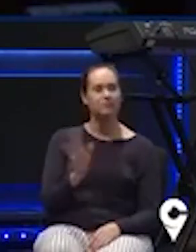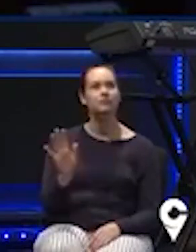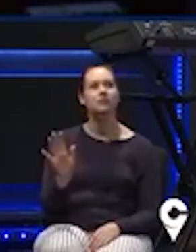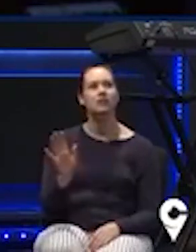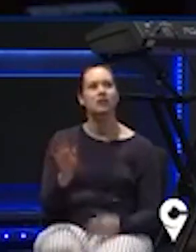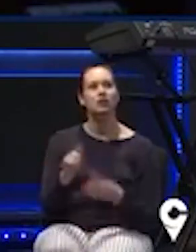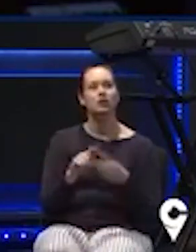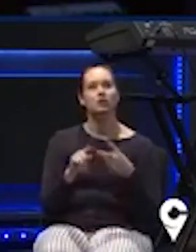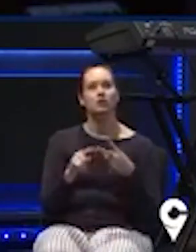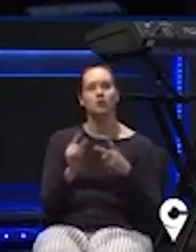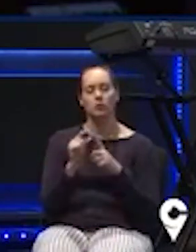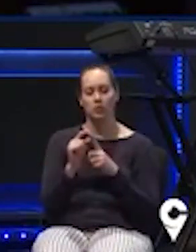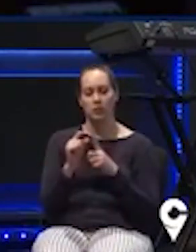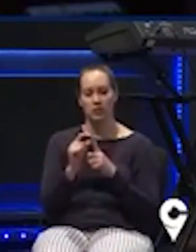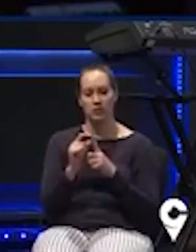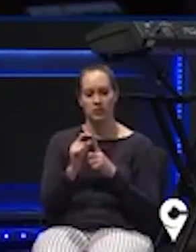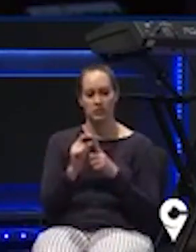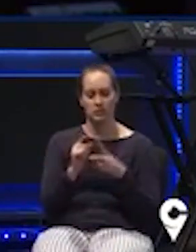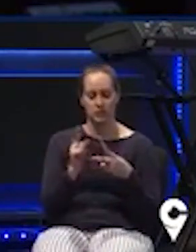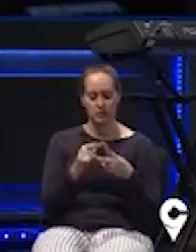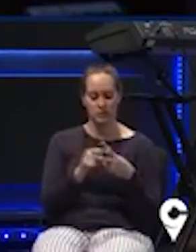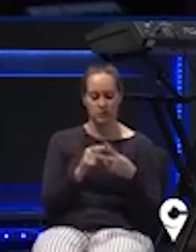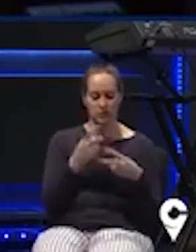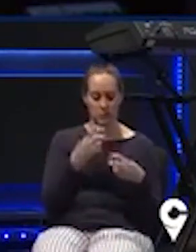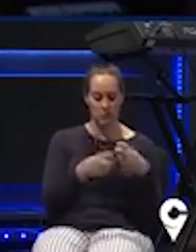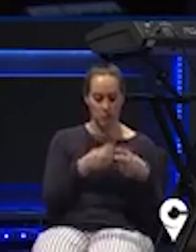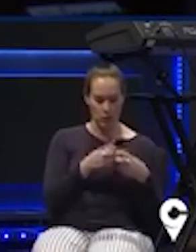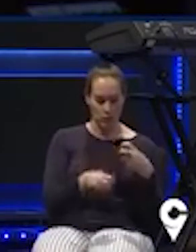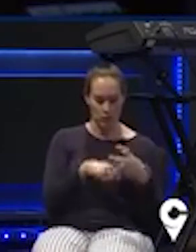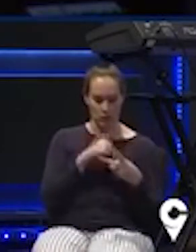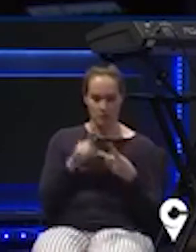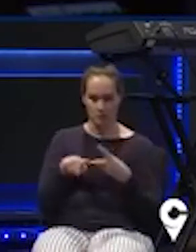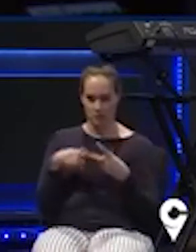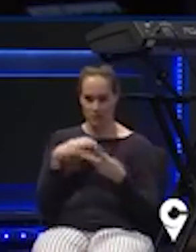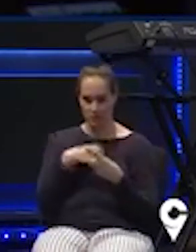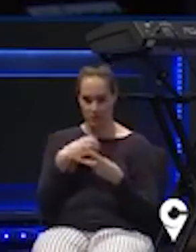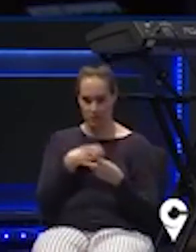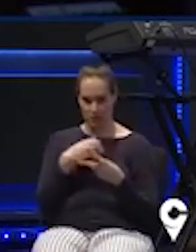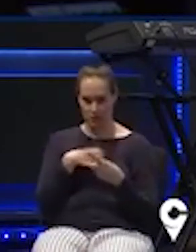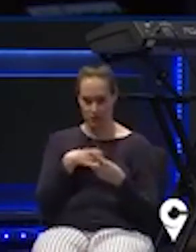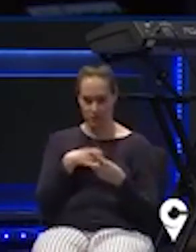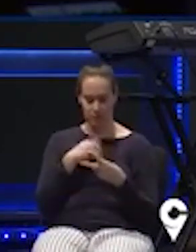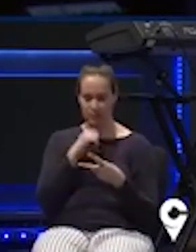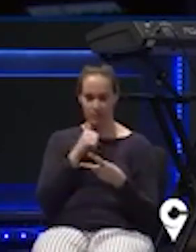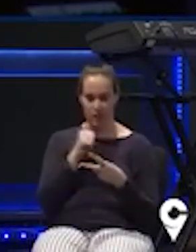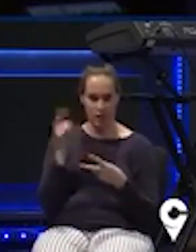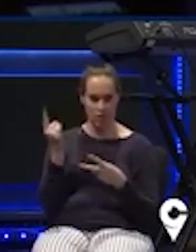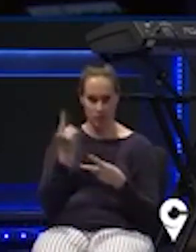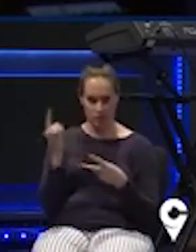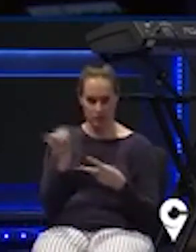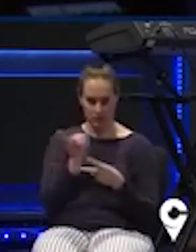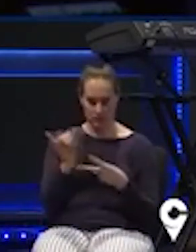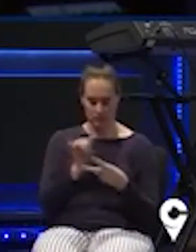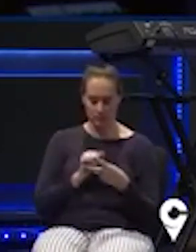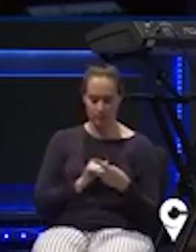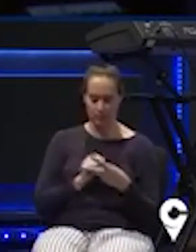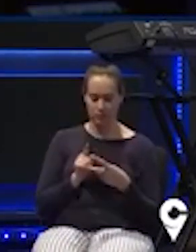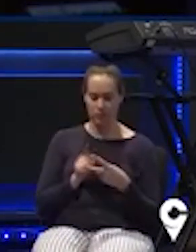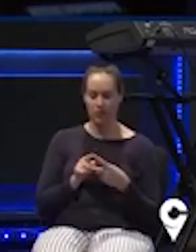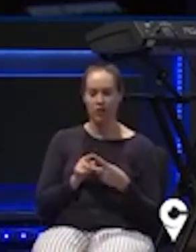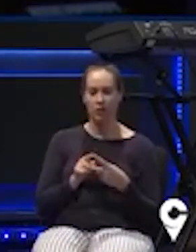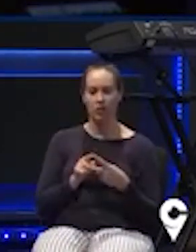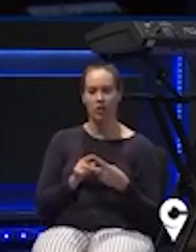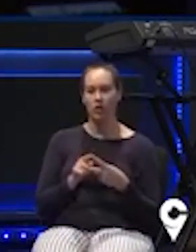There's two words here. Problem and complaint. They're not always the same. I understand that before I say this. Never discuss your problem or